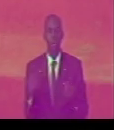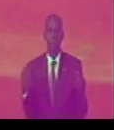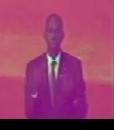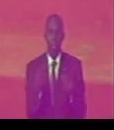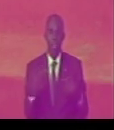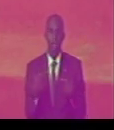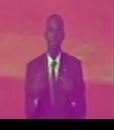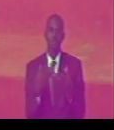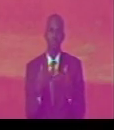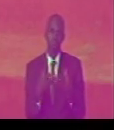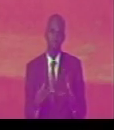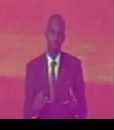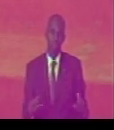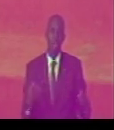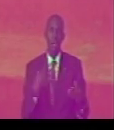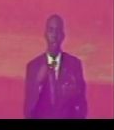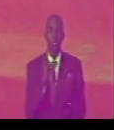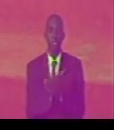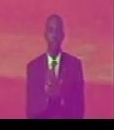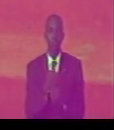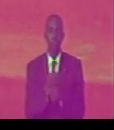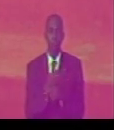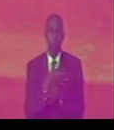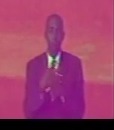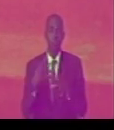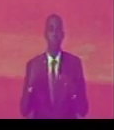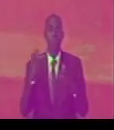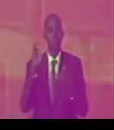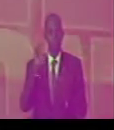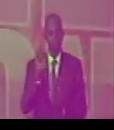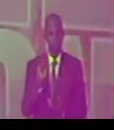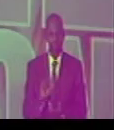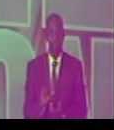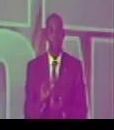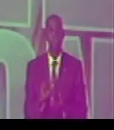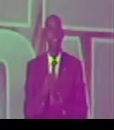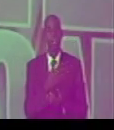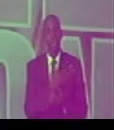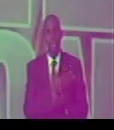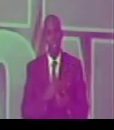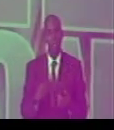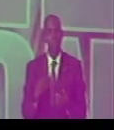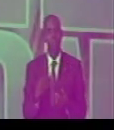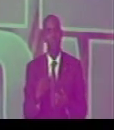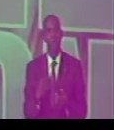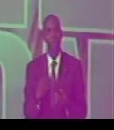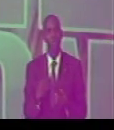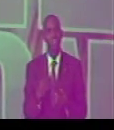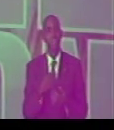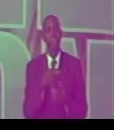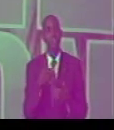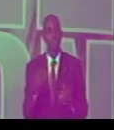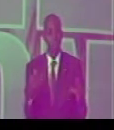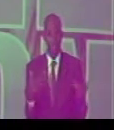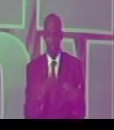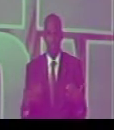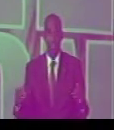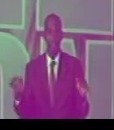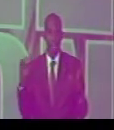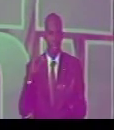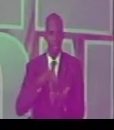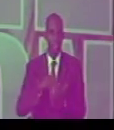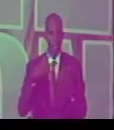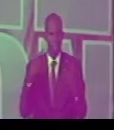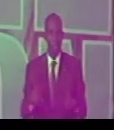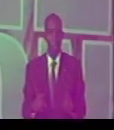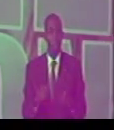So after I took the drugs, the pains subsided, and the swelling disappeared. So I just took that. I was